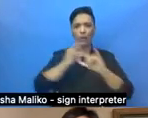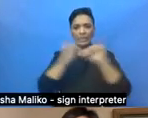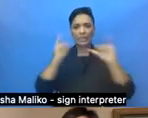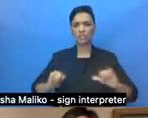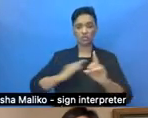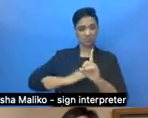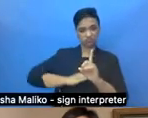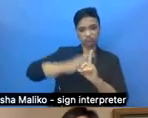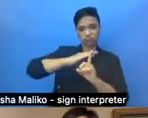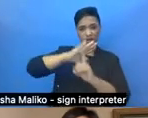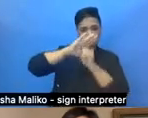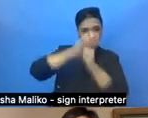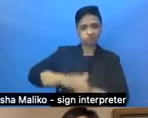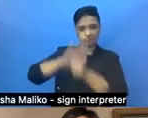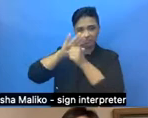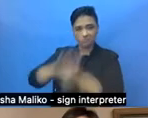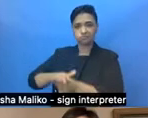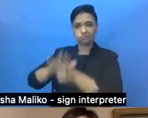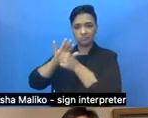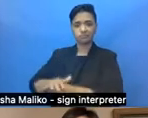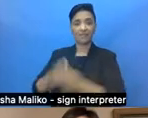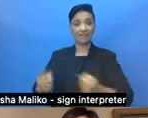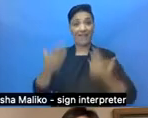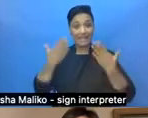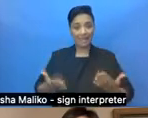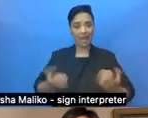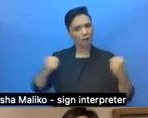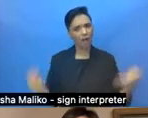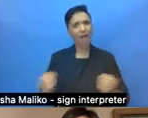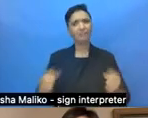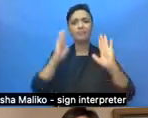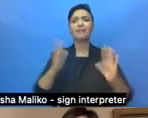atrocious conditions. Immediate action is needed to identify where children are